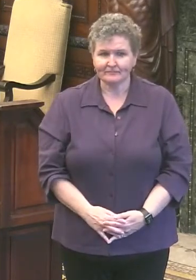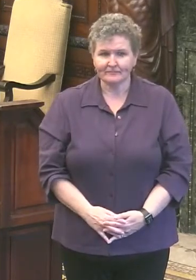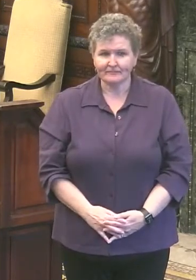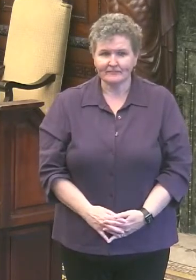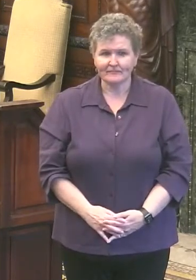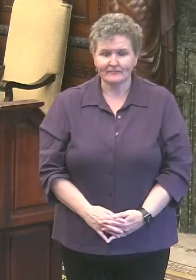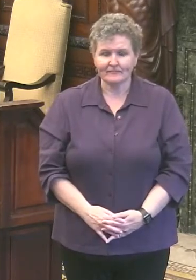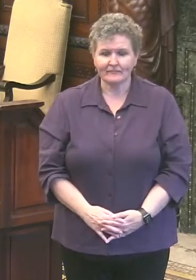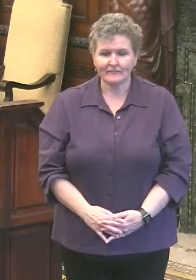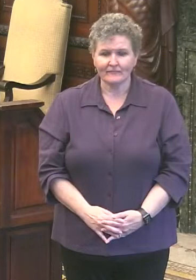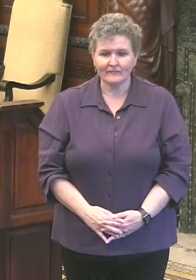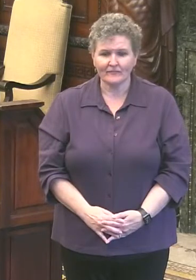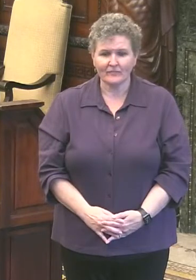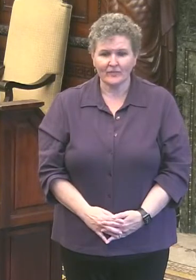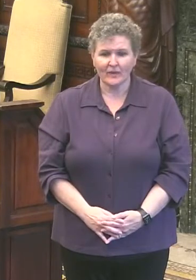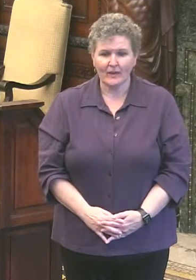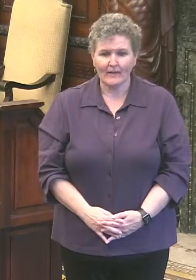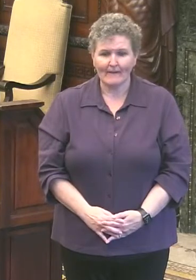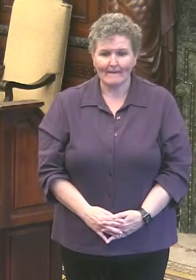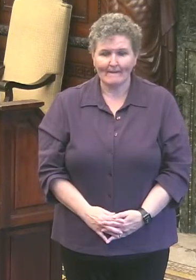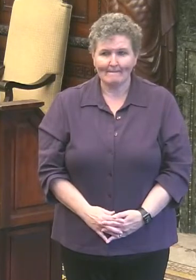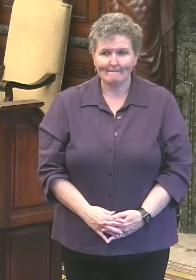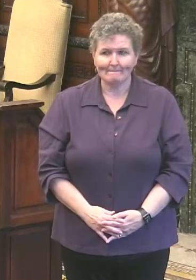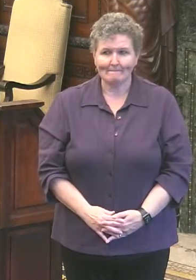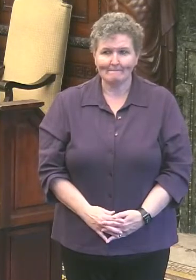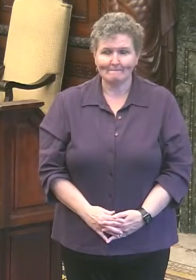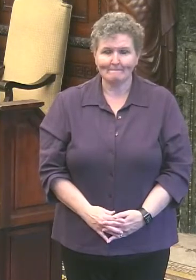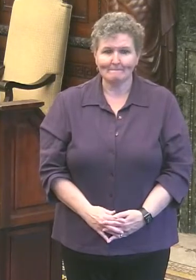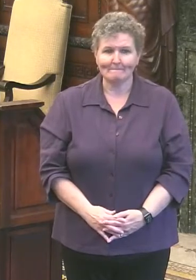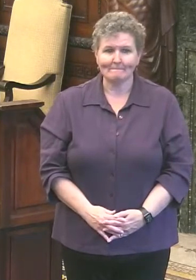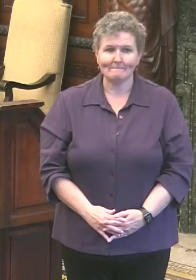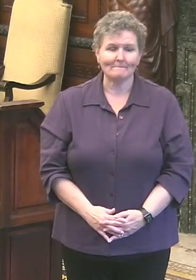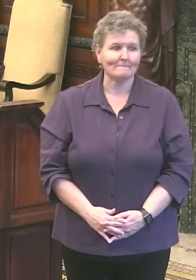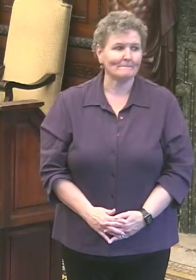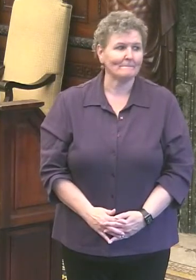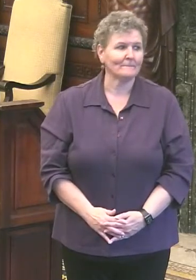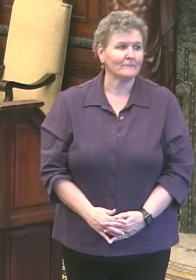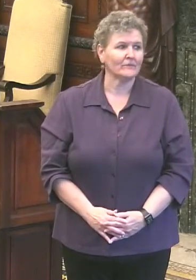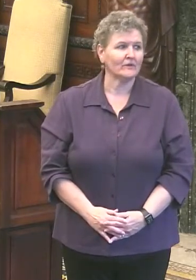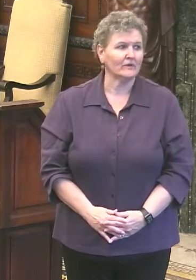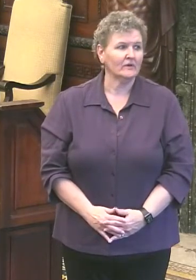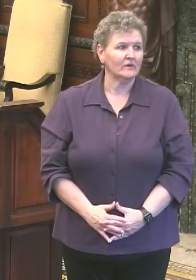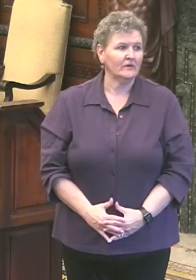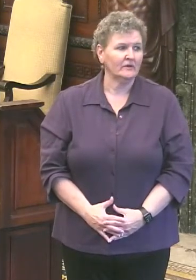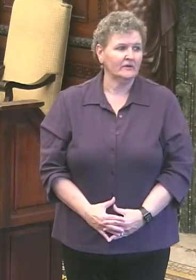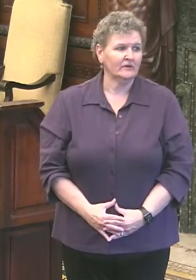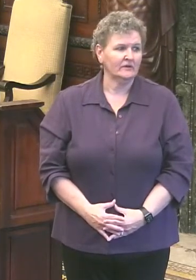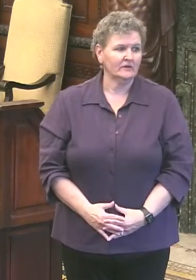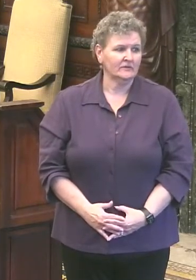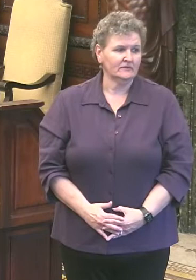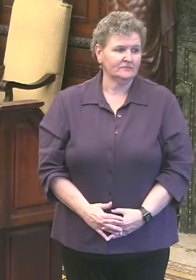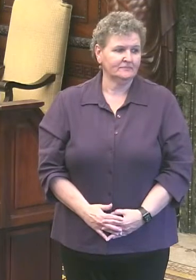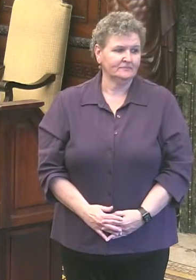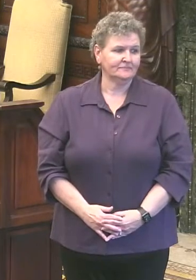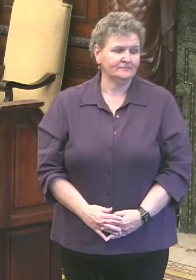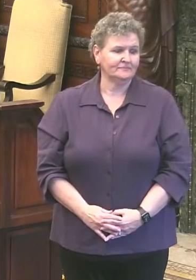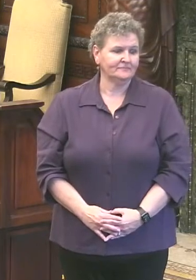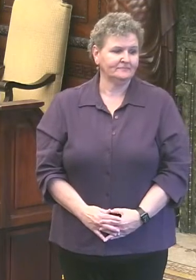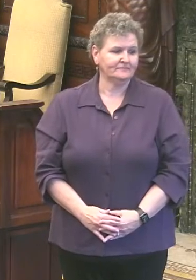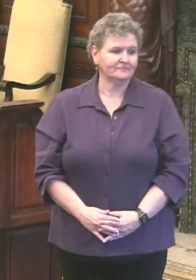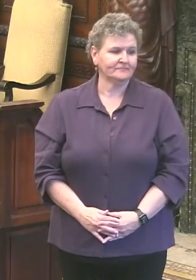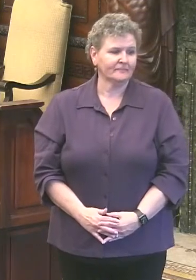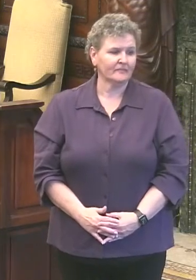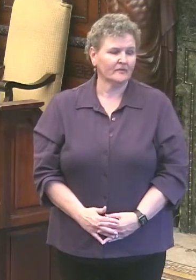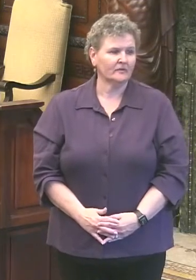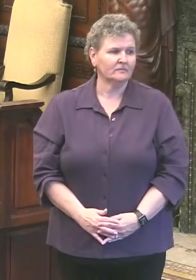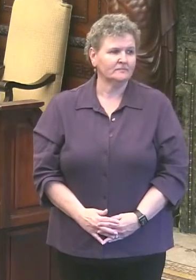en parte a distintas maneras de poder acceder a los servicios médicos que tienen mucho tiempo ya atrás. Nosotros